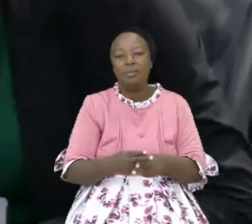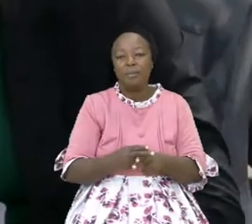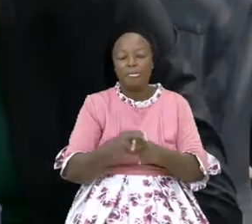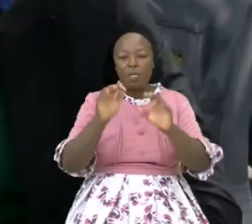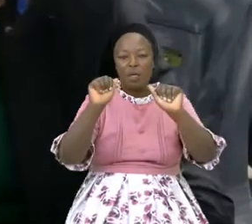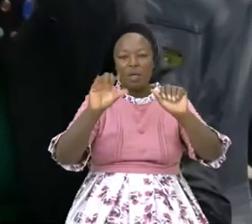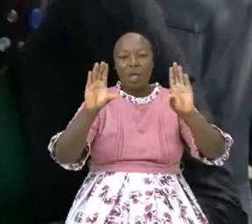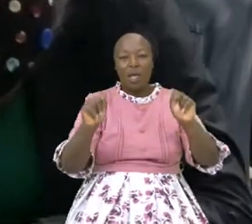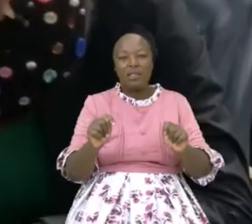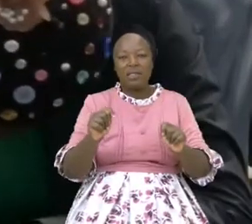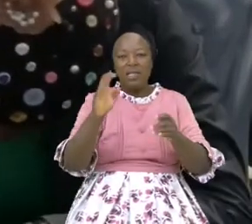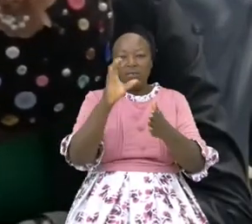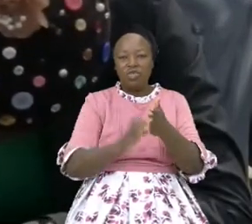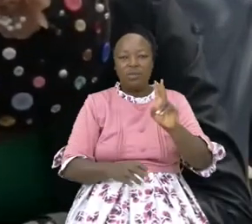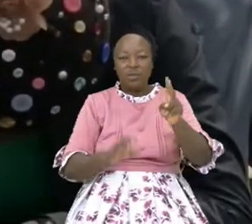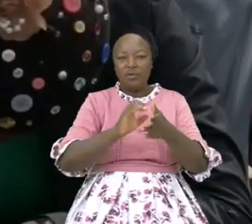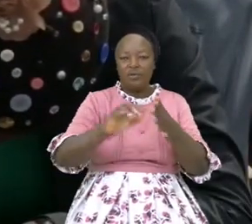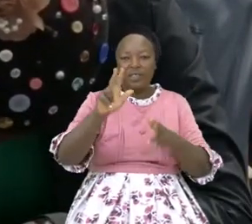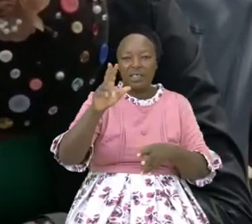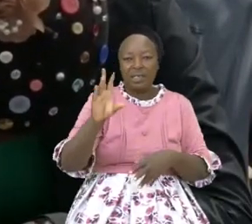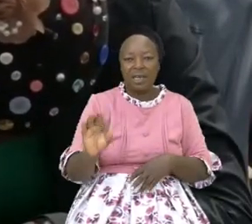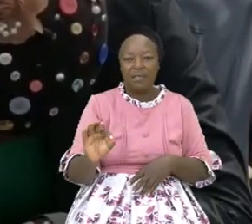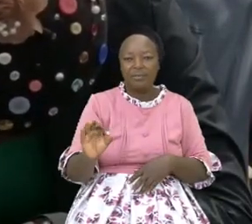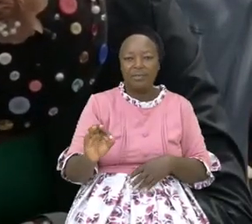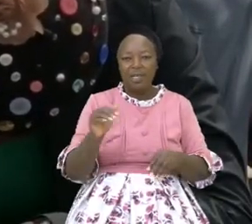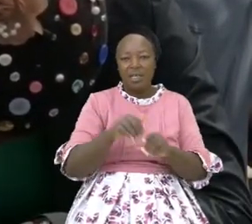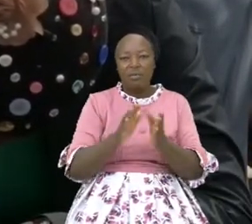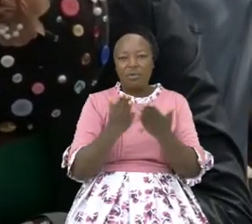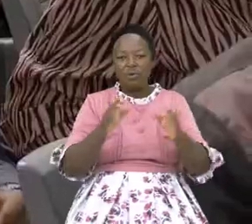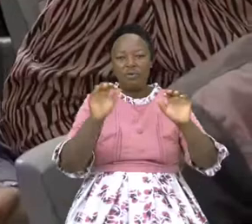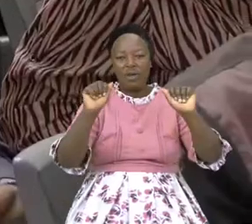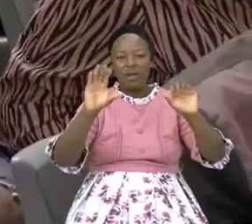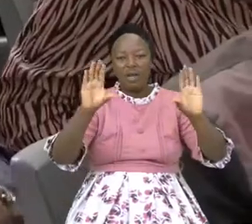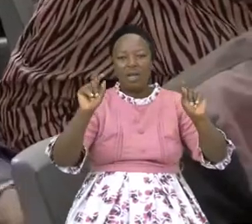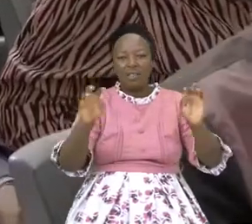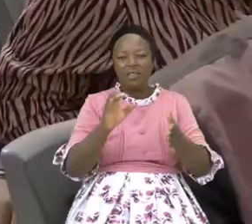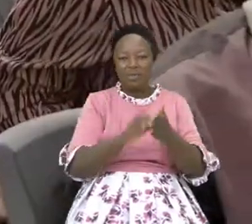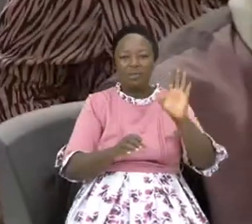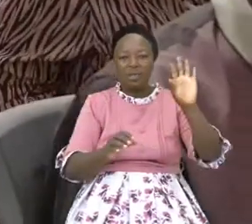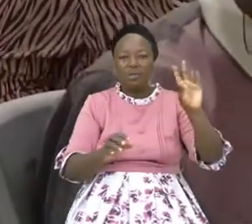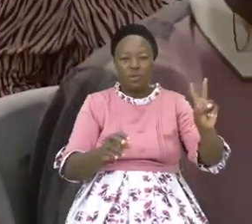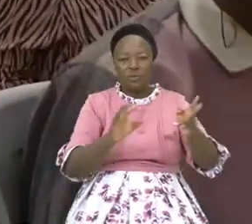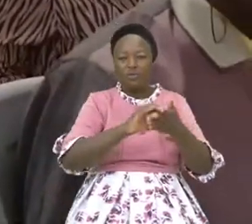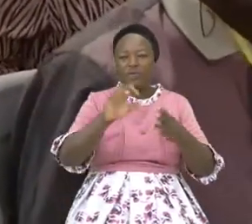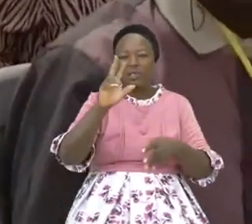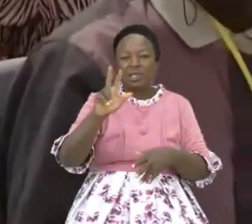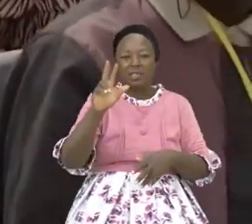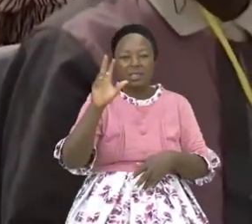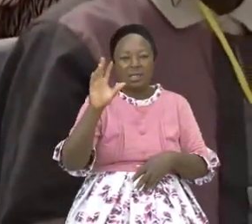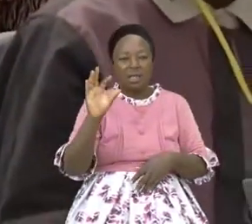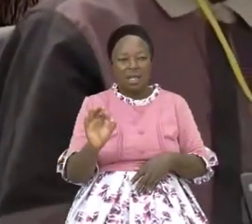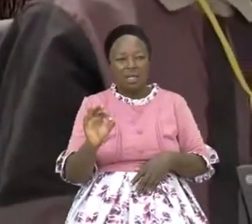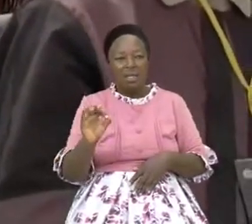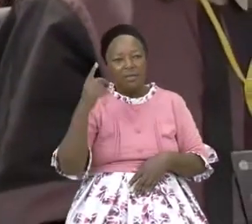2, verse 39. In Acts chapter 2, reading from verse 39, it tells us, for